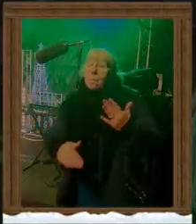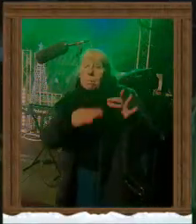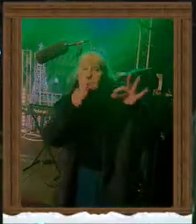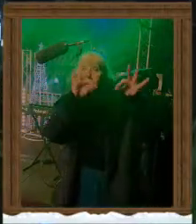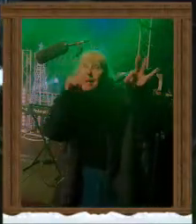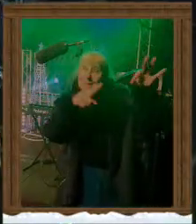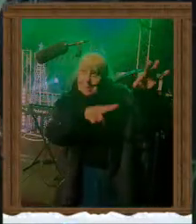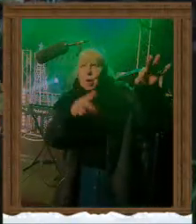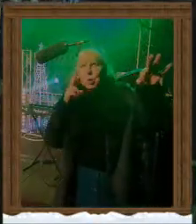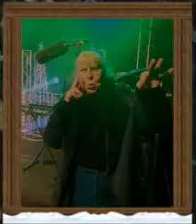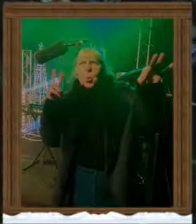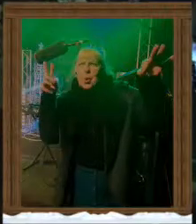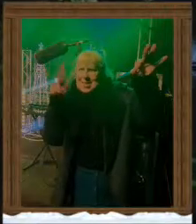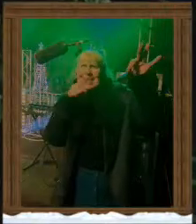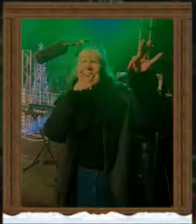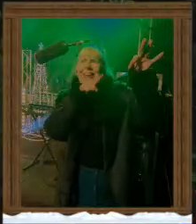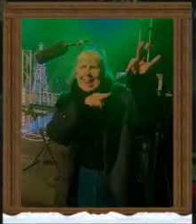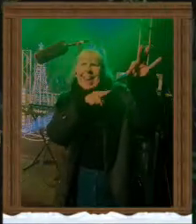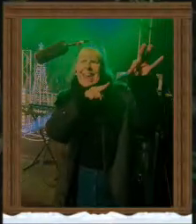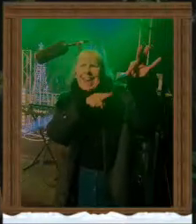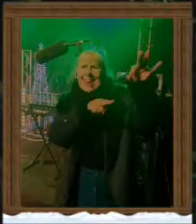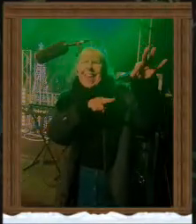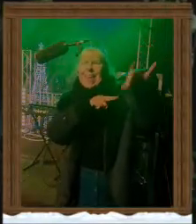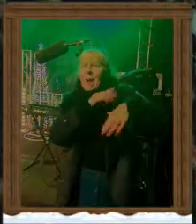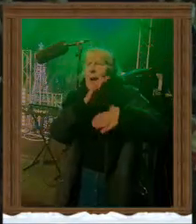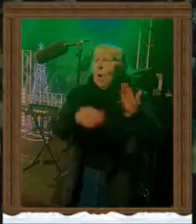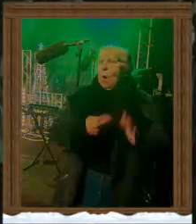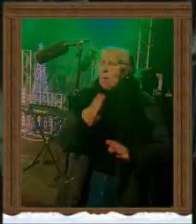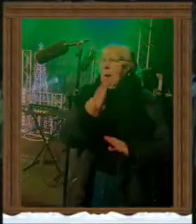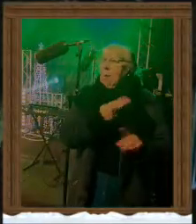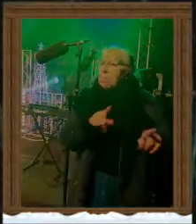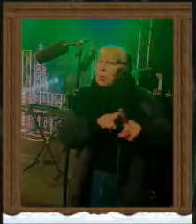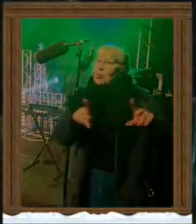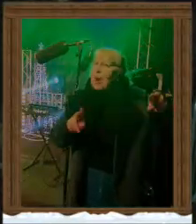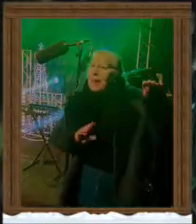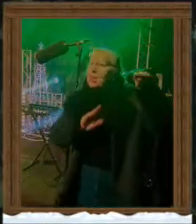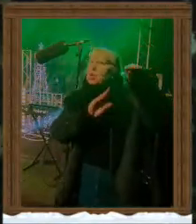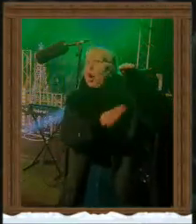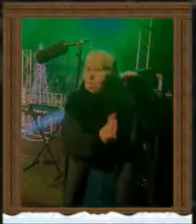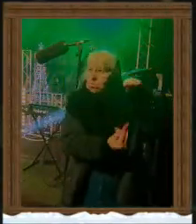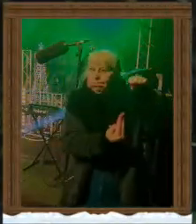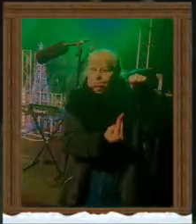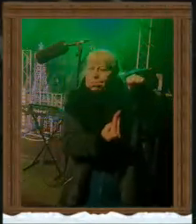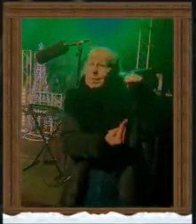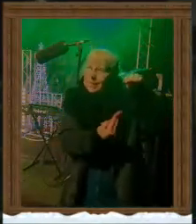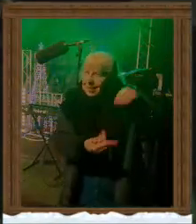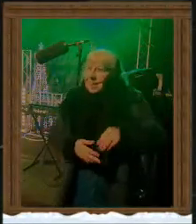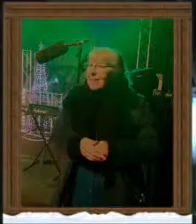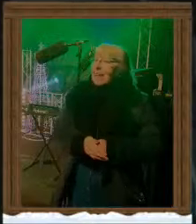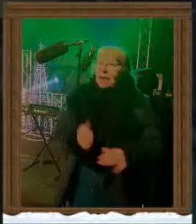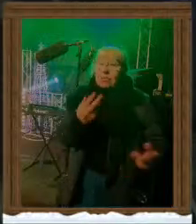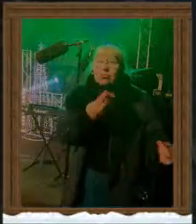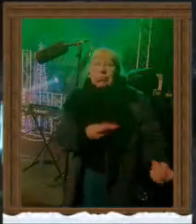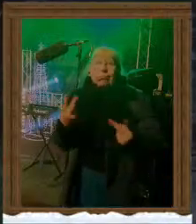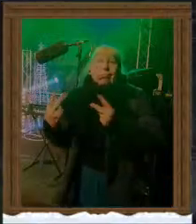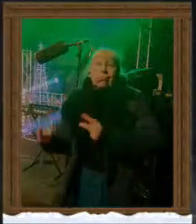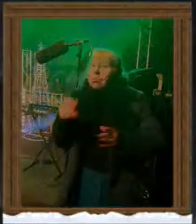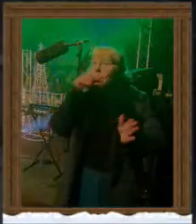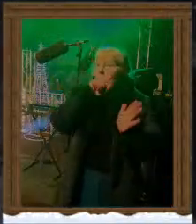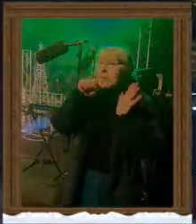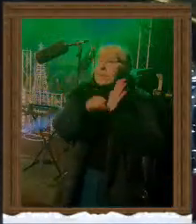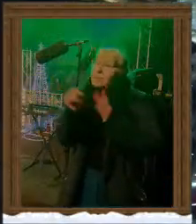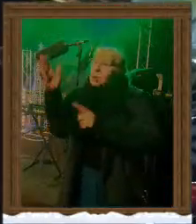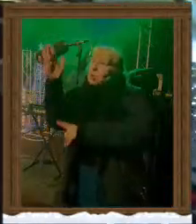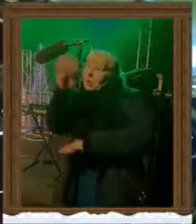Mistletoe hung where you can't see, every couple tries to stop. Rocking around